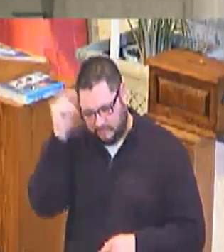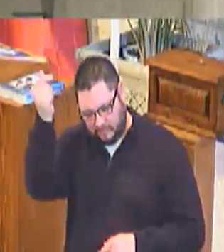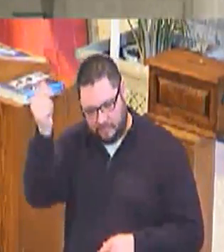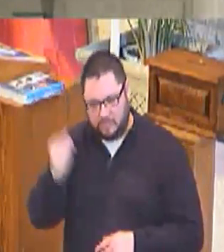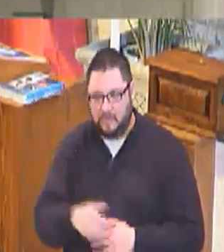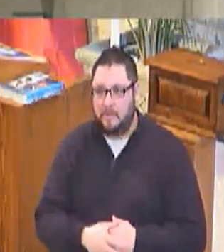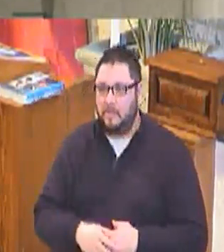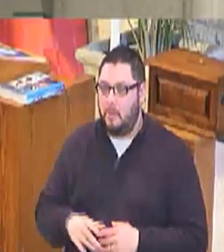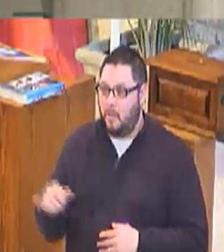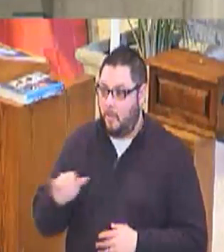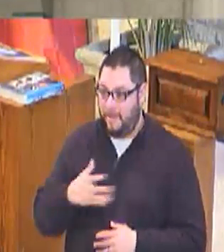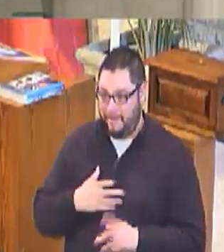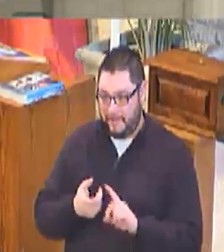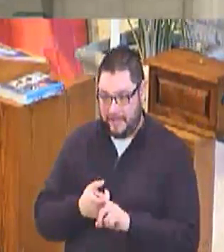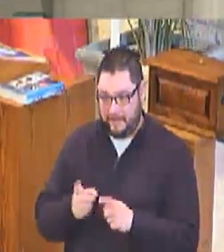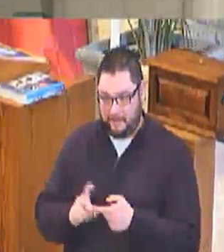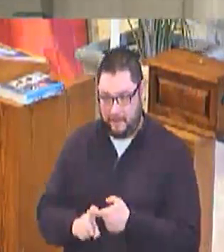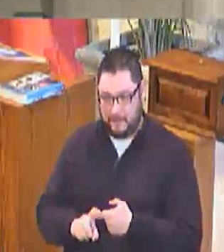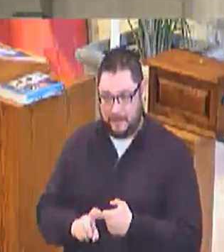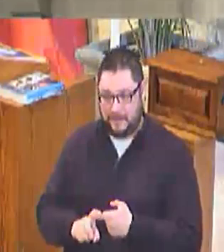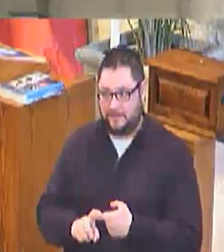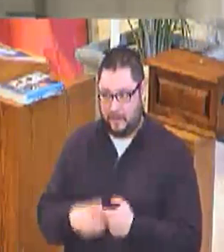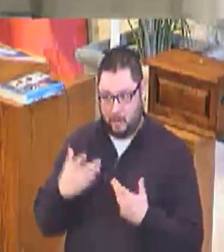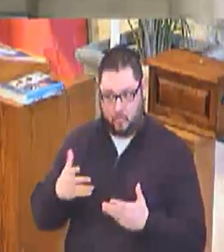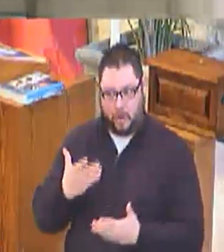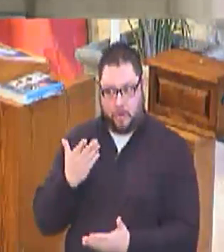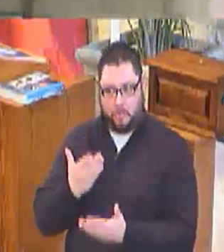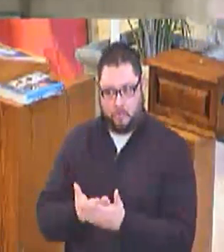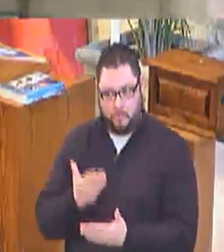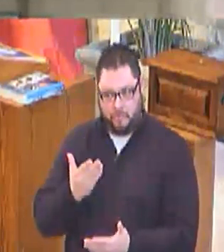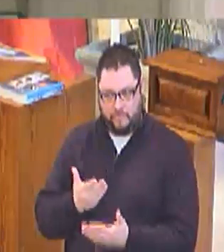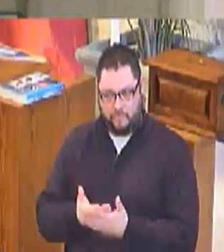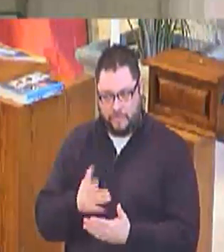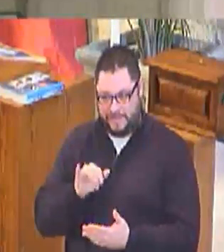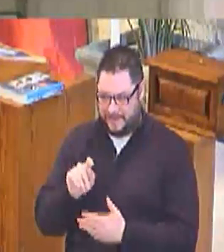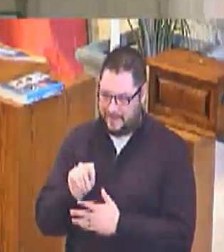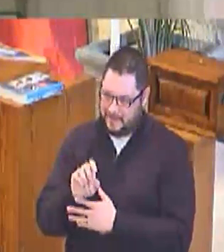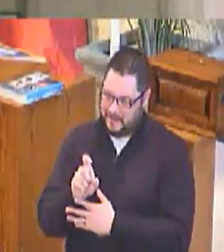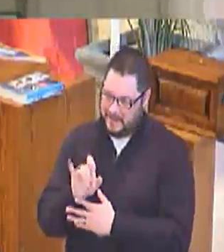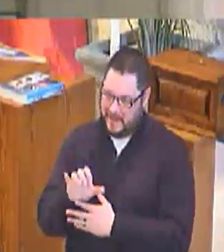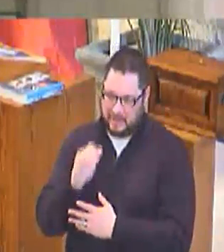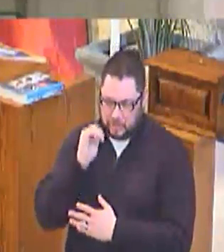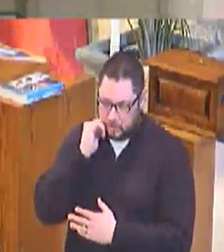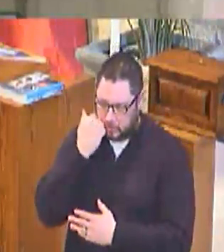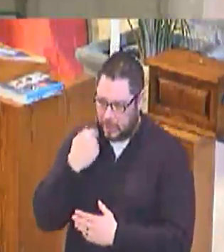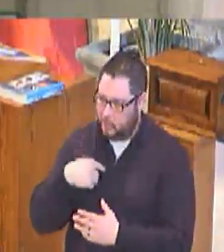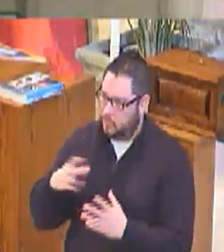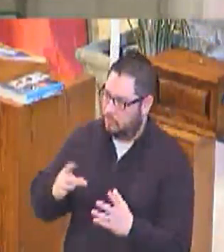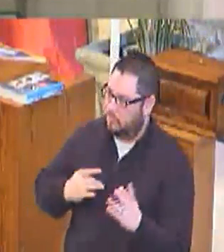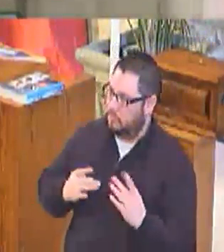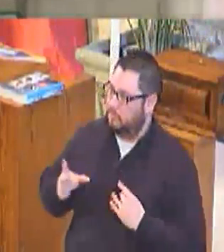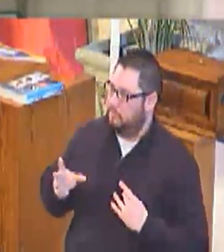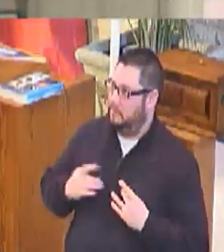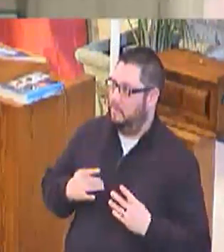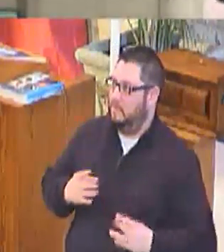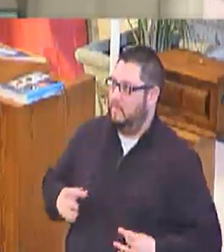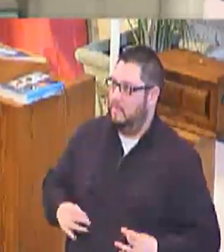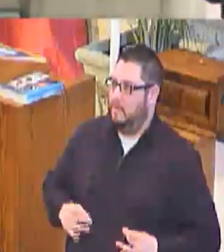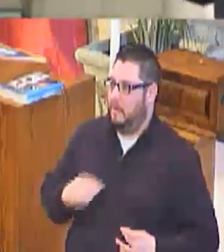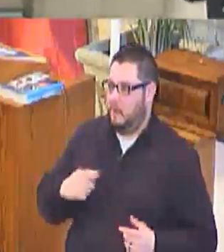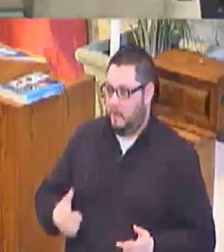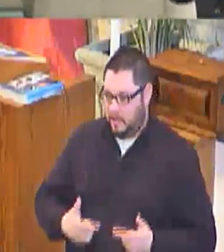Also, my friends, it has been proven that toxic shame that we take on as children in our